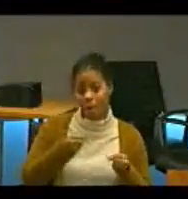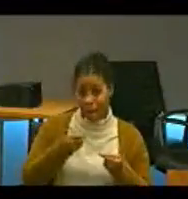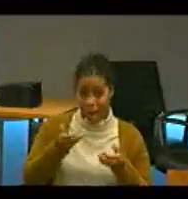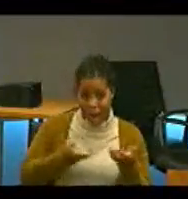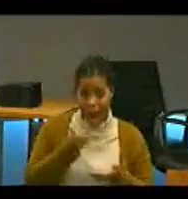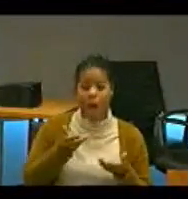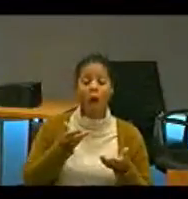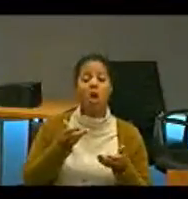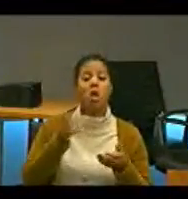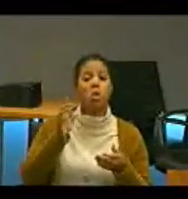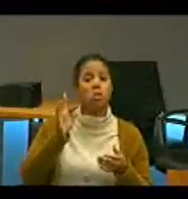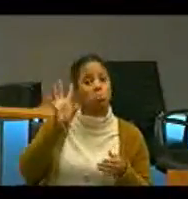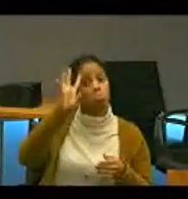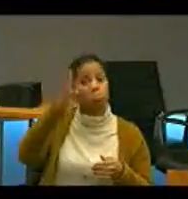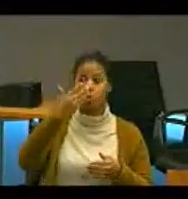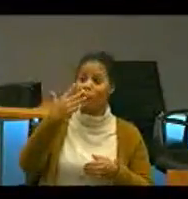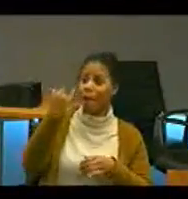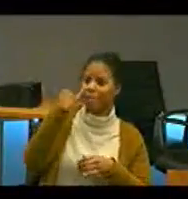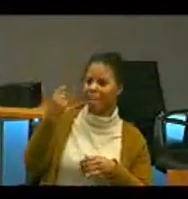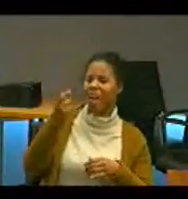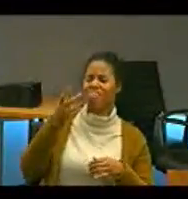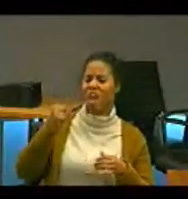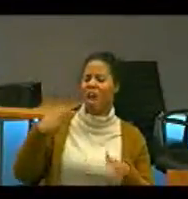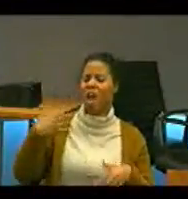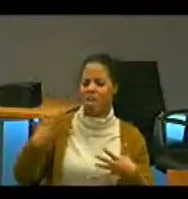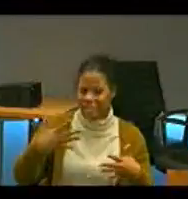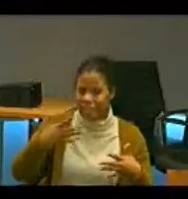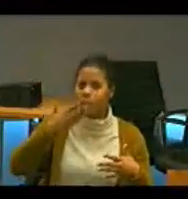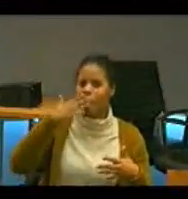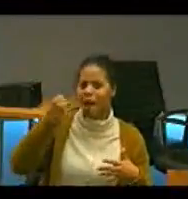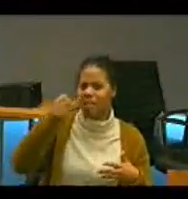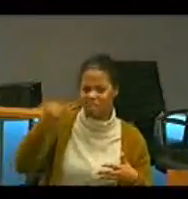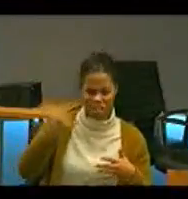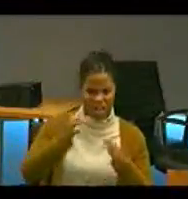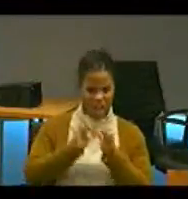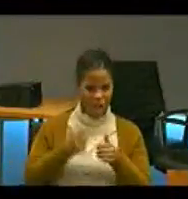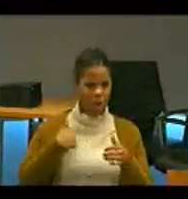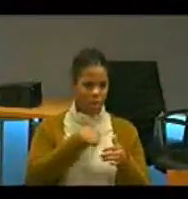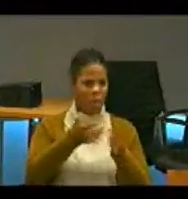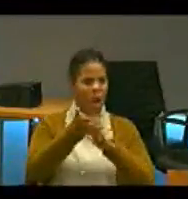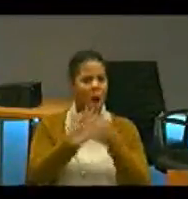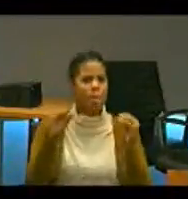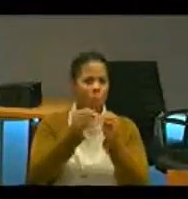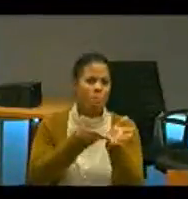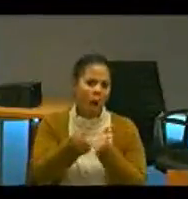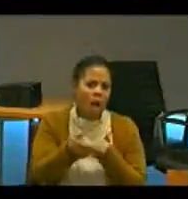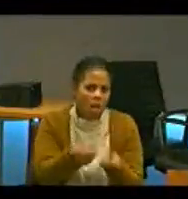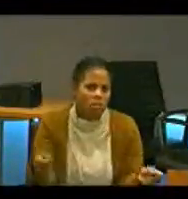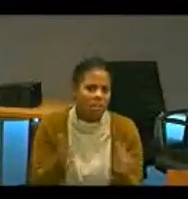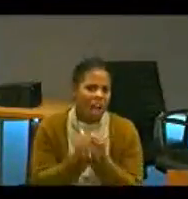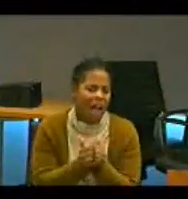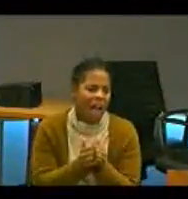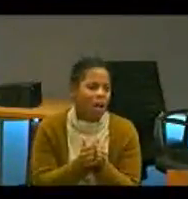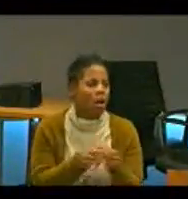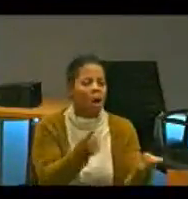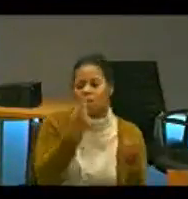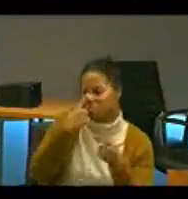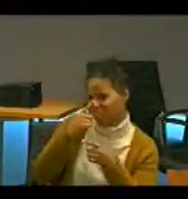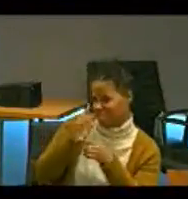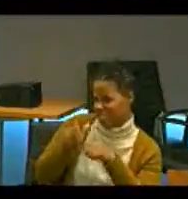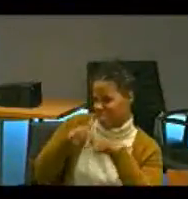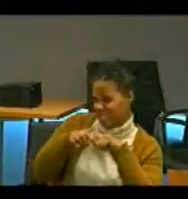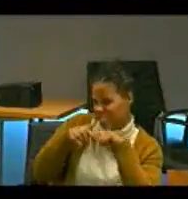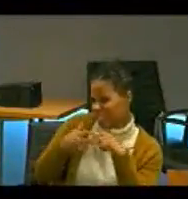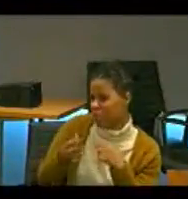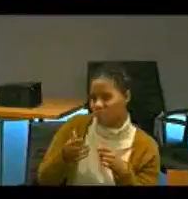to. Isn't it time we be a bit more modest on this? Another thing that you brought up, my second question. Let's pause there just for one, because we have three other people who have